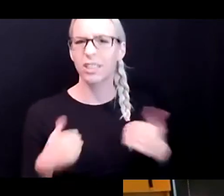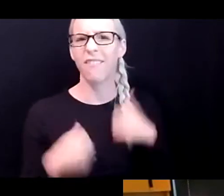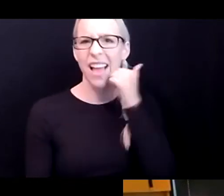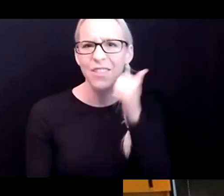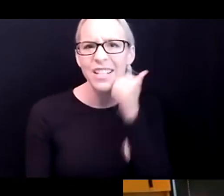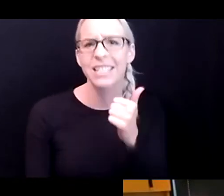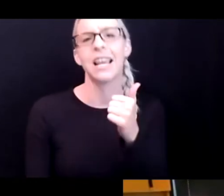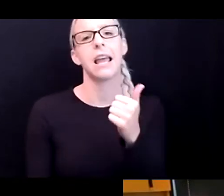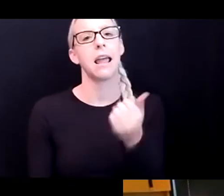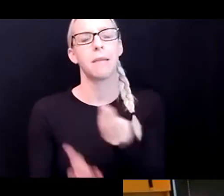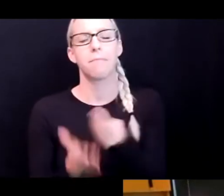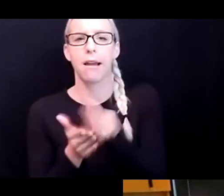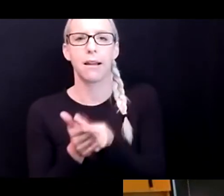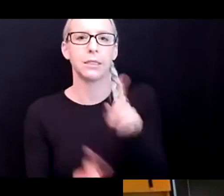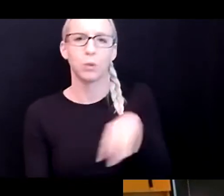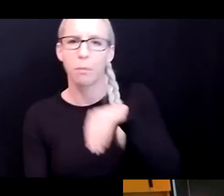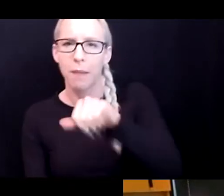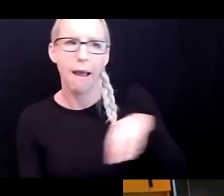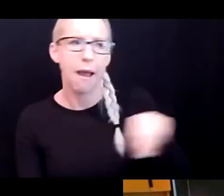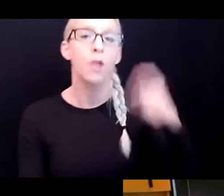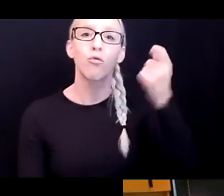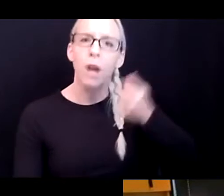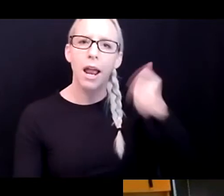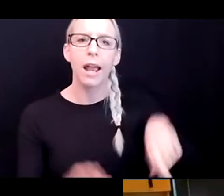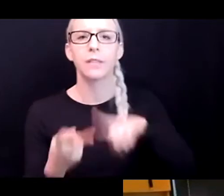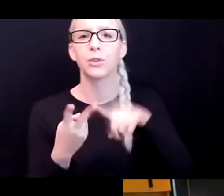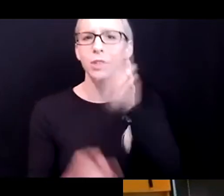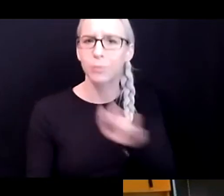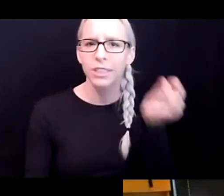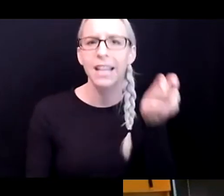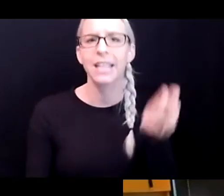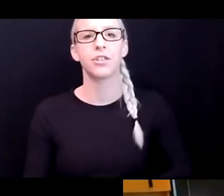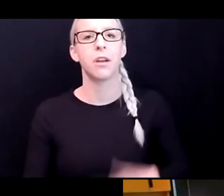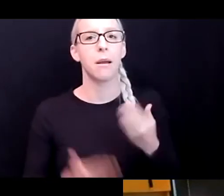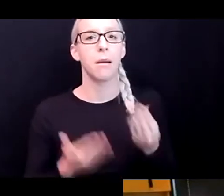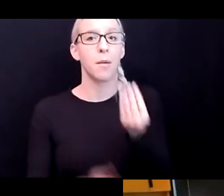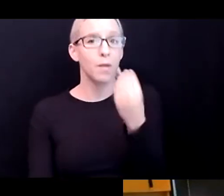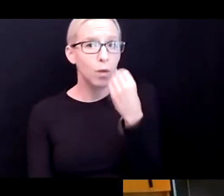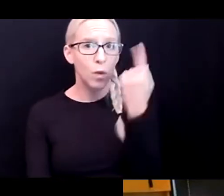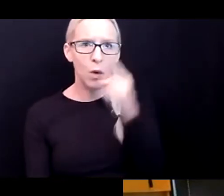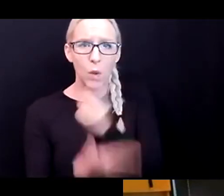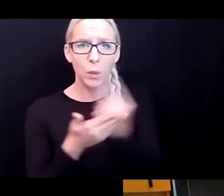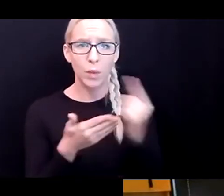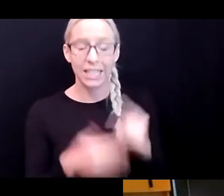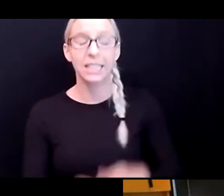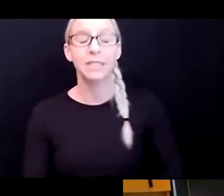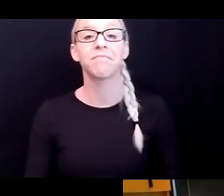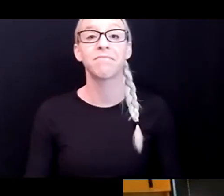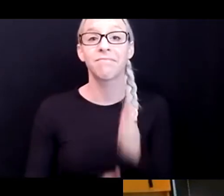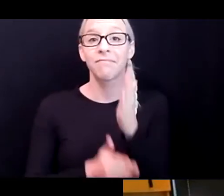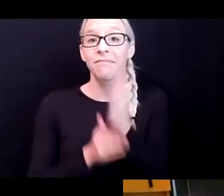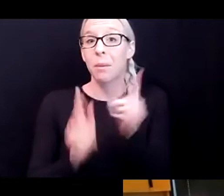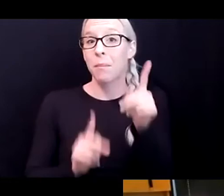like rent, transportation, maybe even weekly groceries. But then we also have individuals that are saving for some of those bigger